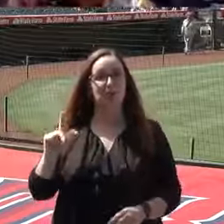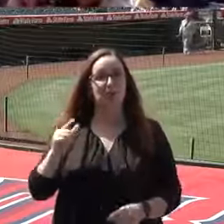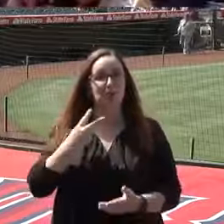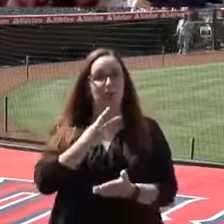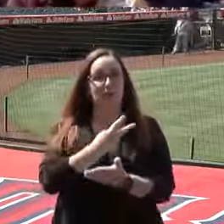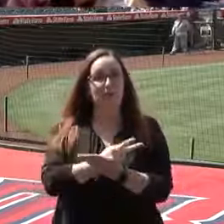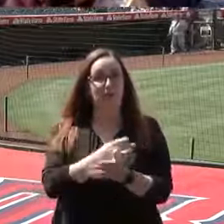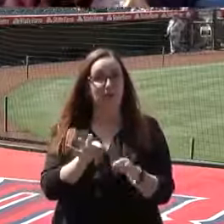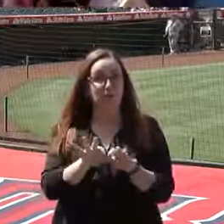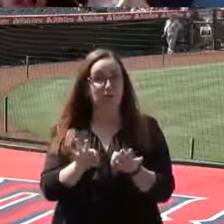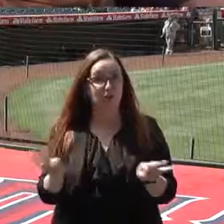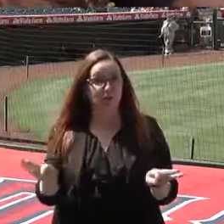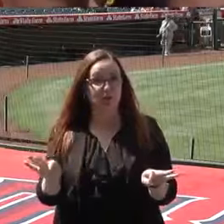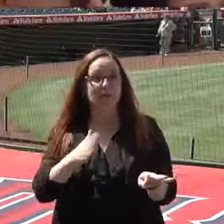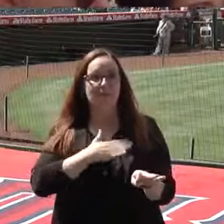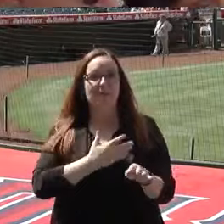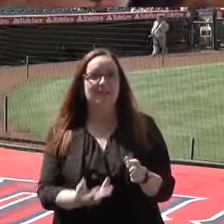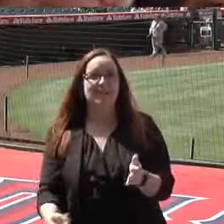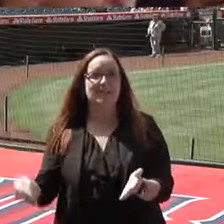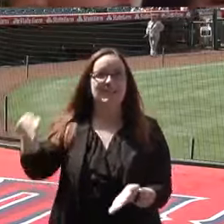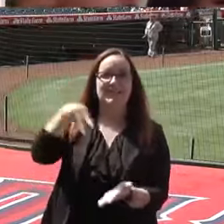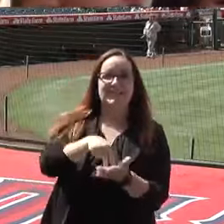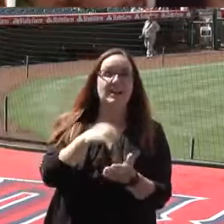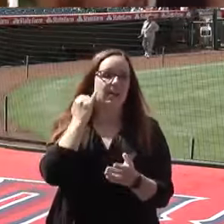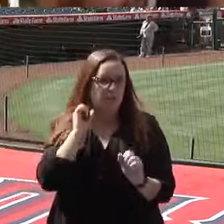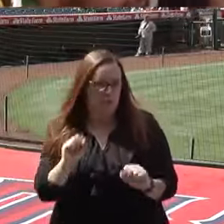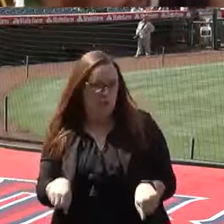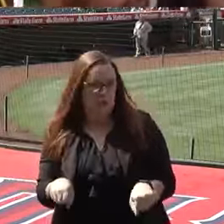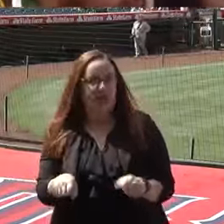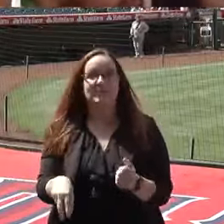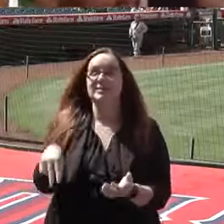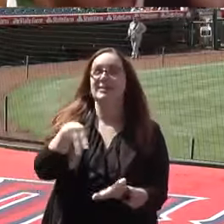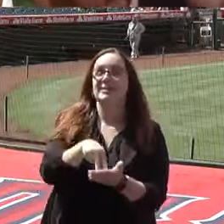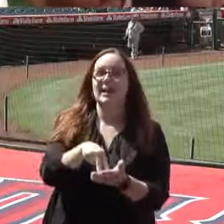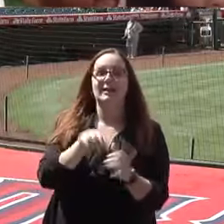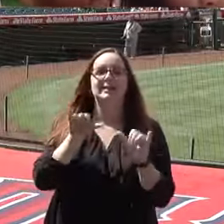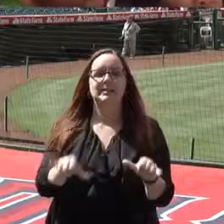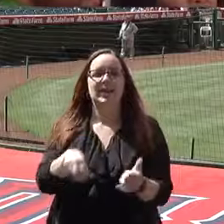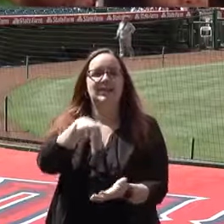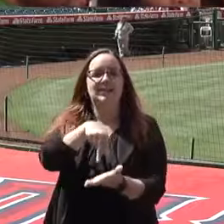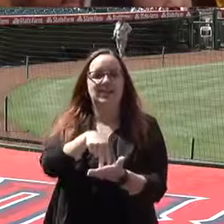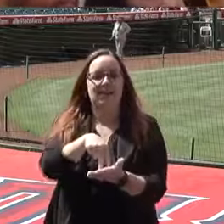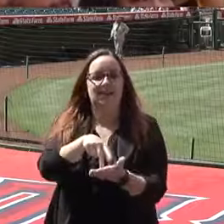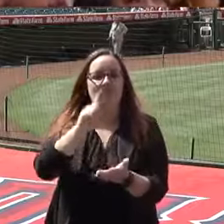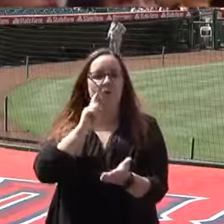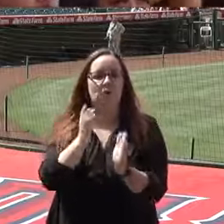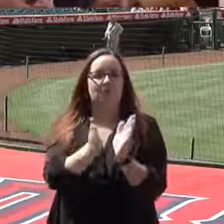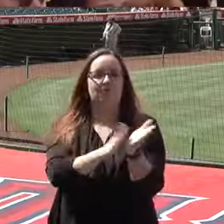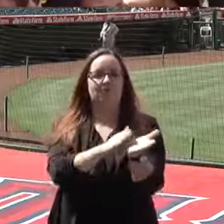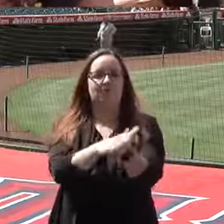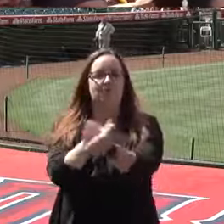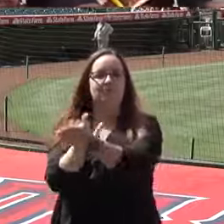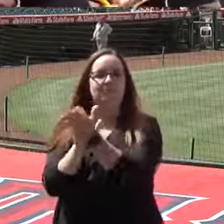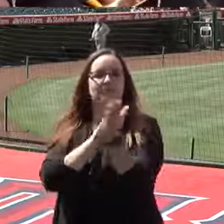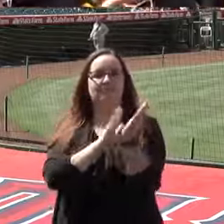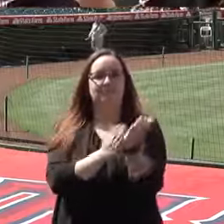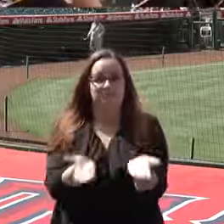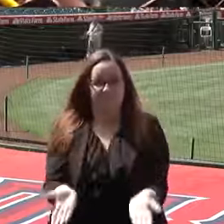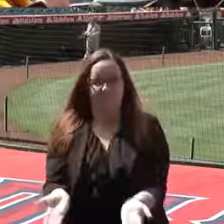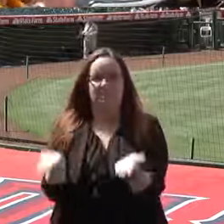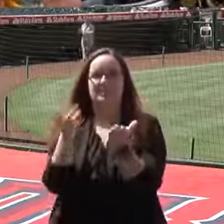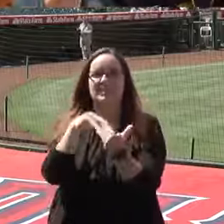master's degree please stand if you're able and remain standing to be recognized? Please stand.